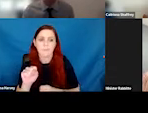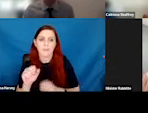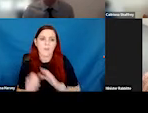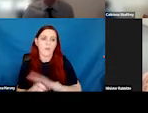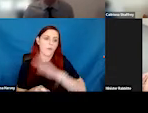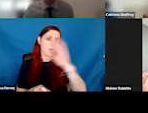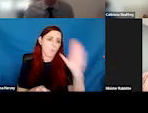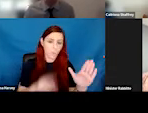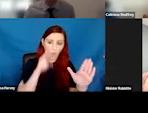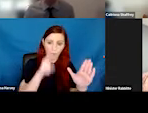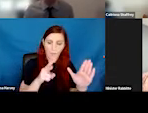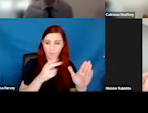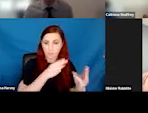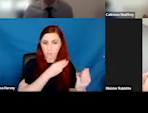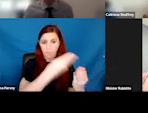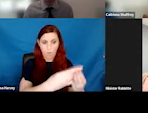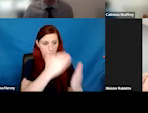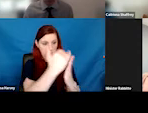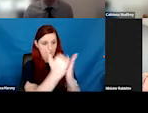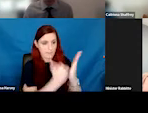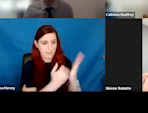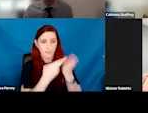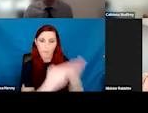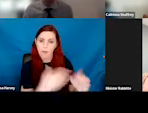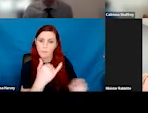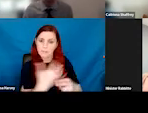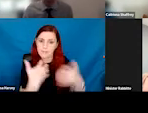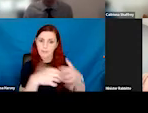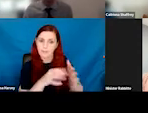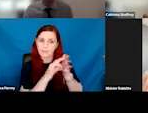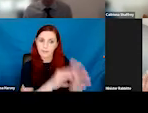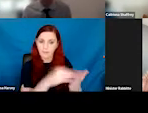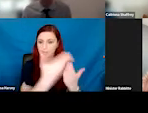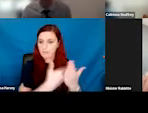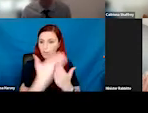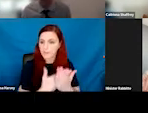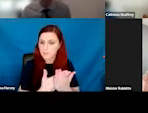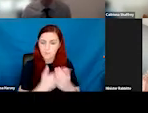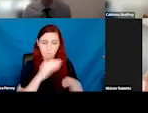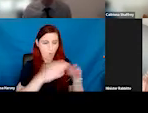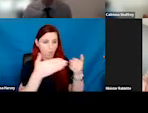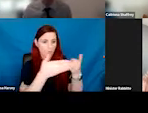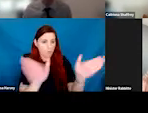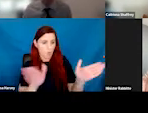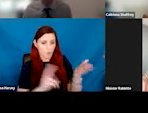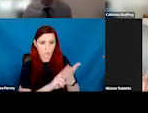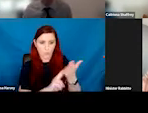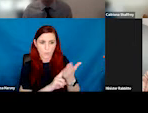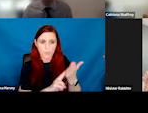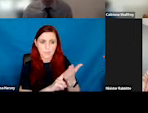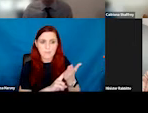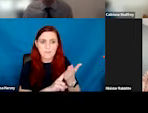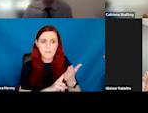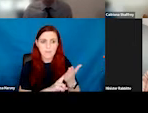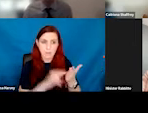When we look at the proposed list of requirements in TGDM, there's a far broader scope of application of the